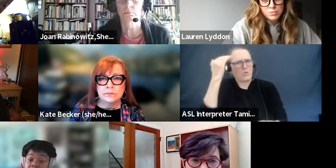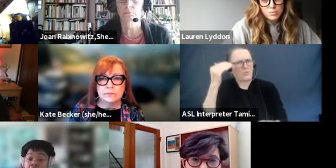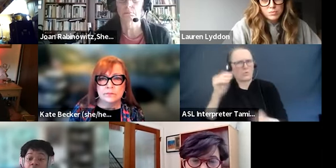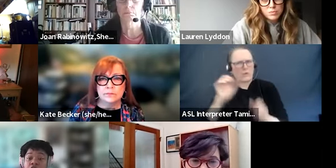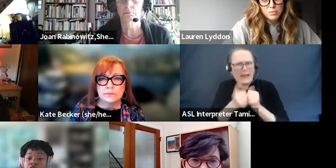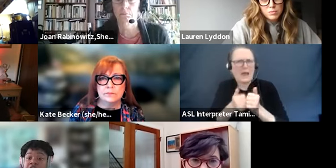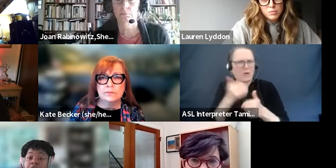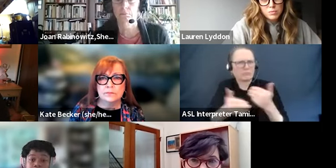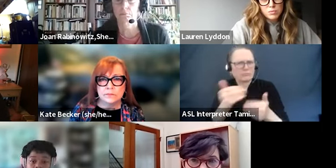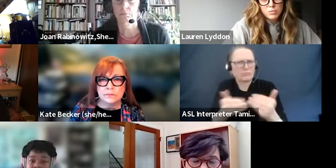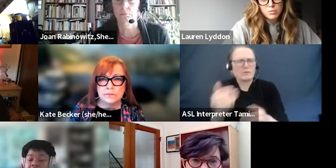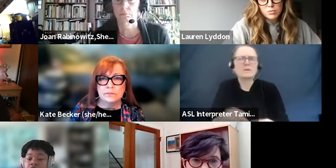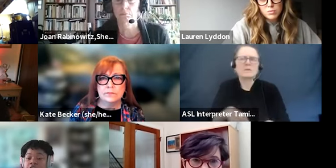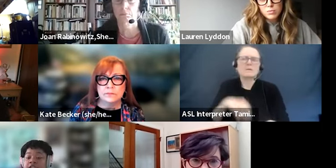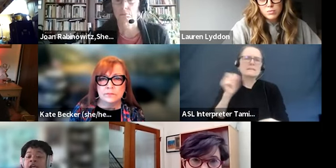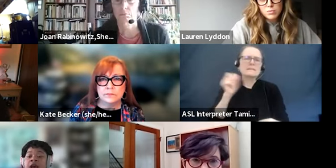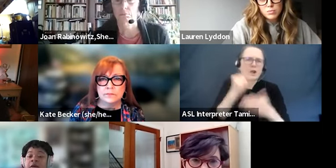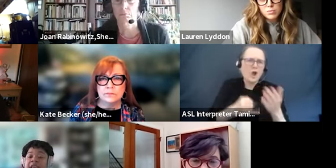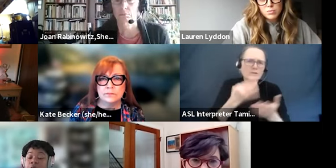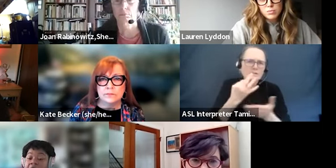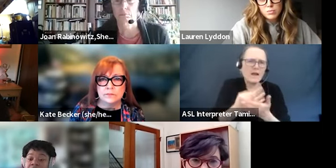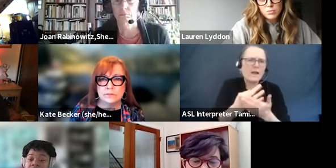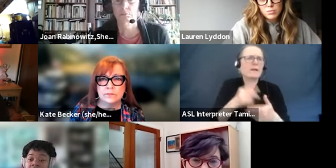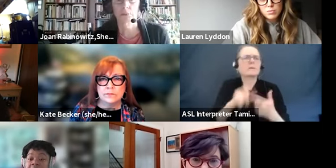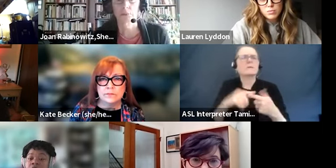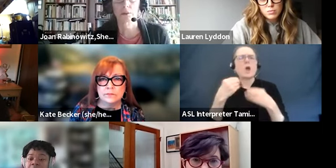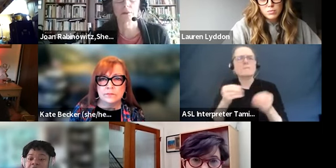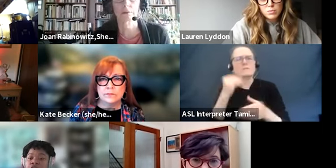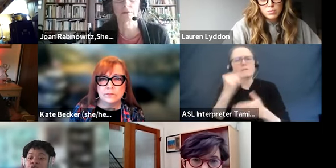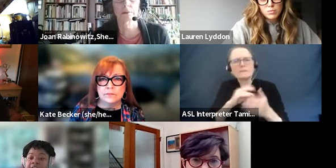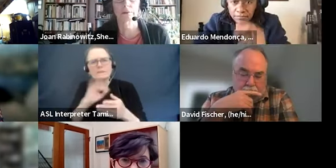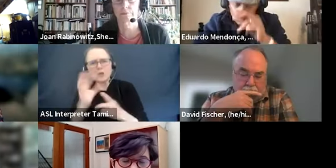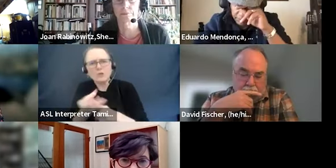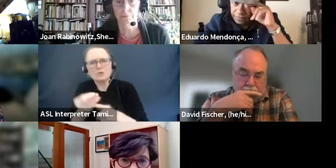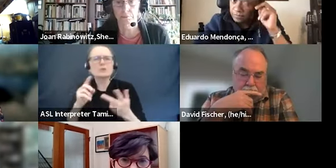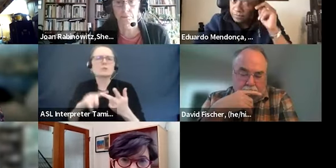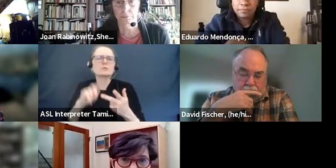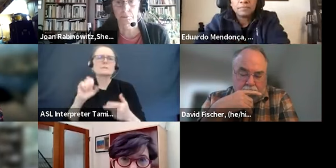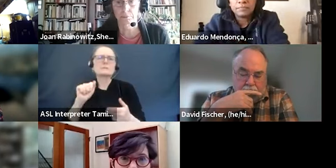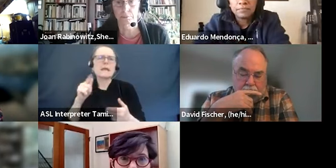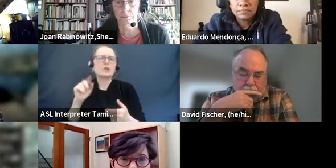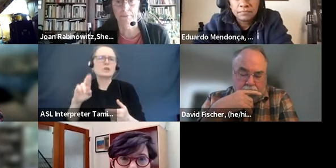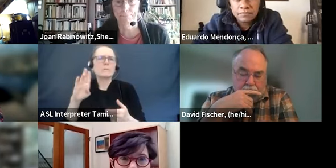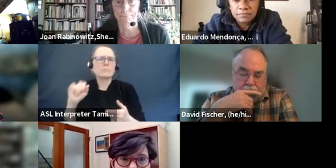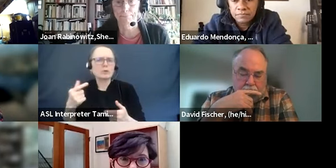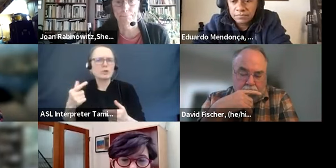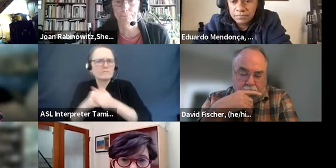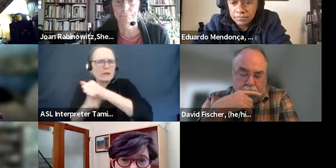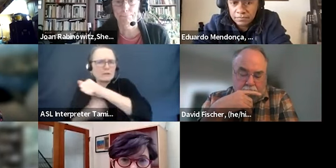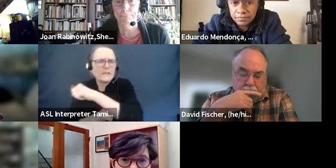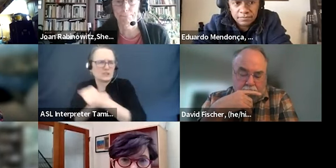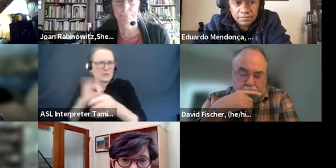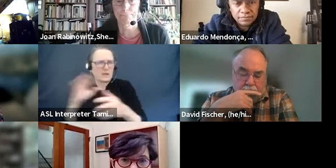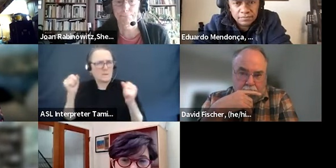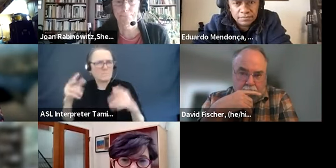Office of Arts and Culture, Satterberg Foundation, and private philanthropists who came together to create a fund that was